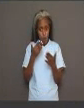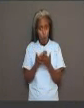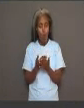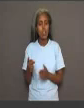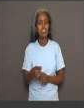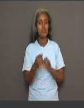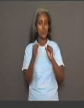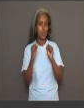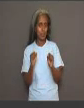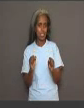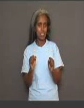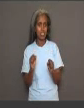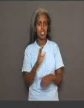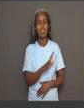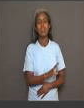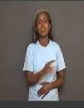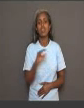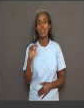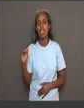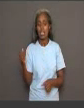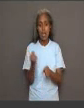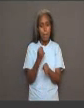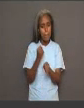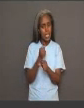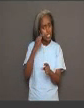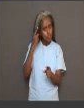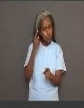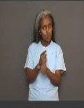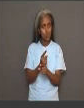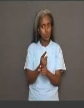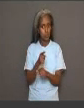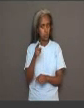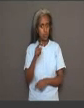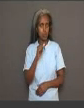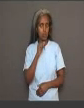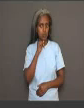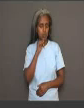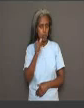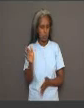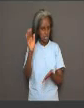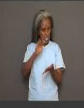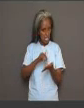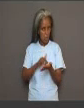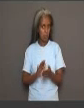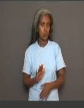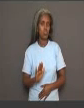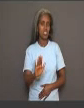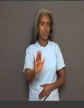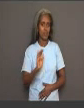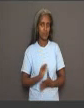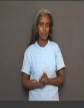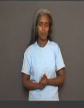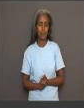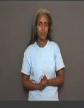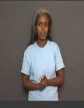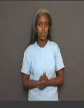of all the possibilities and making sure you did not repeat